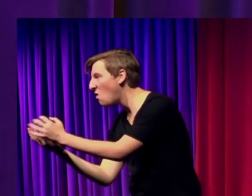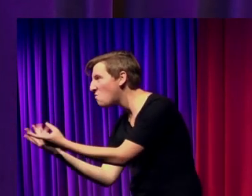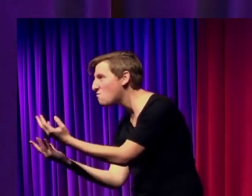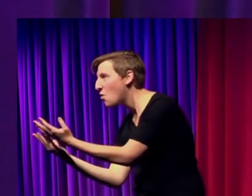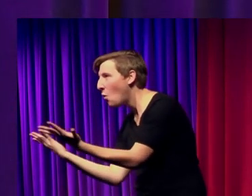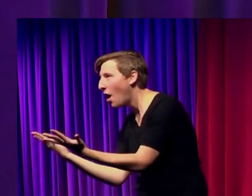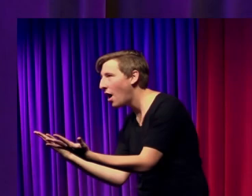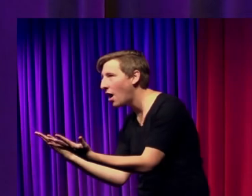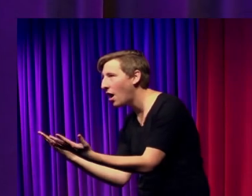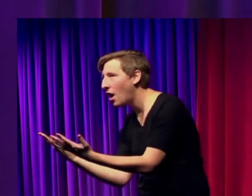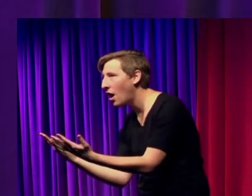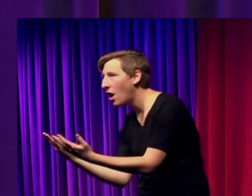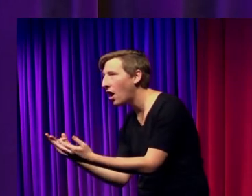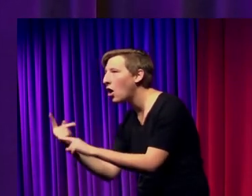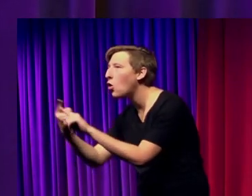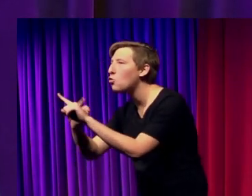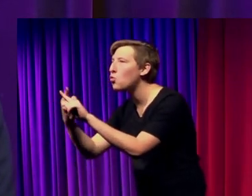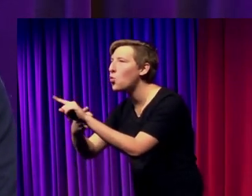He's Greg, a piece of shit.